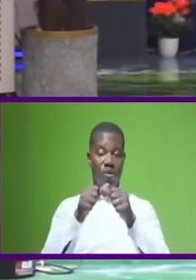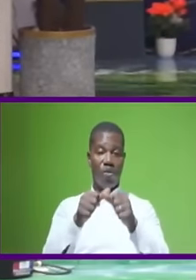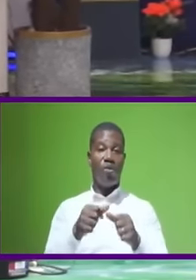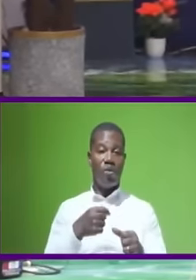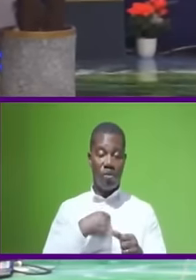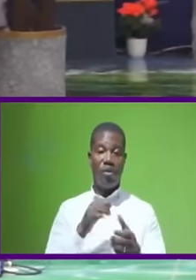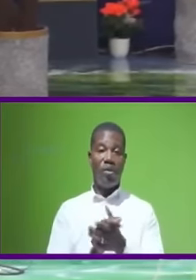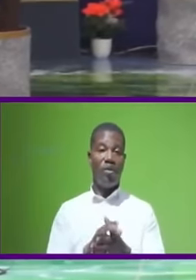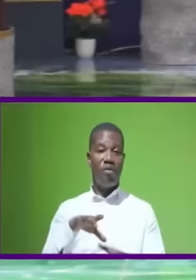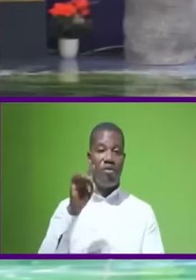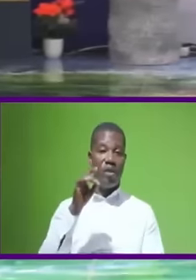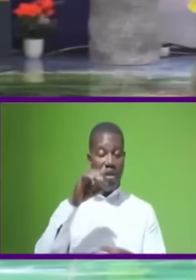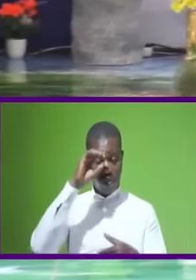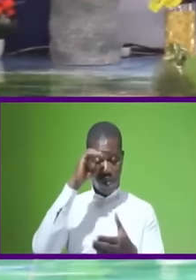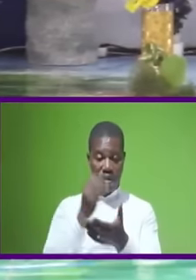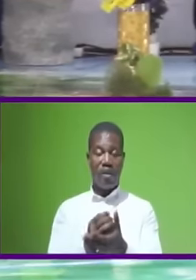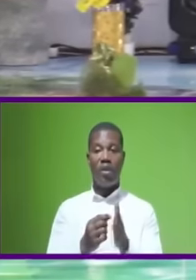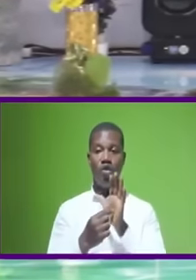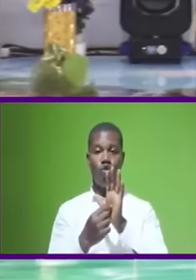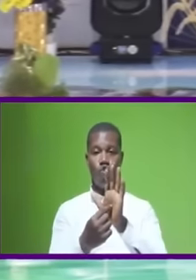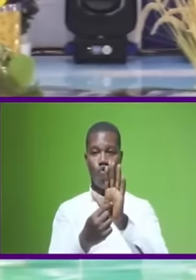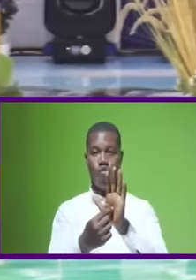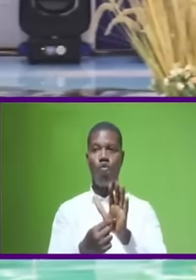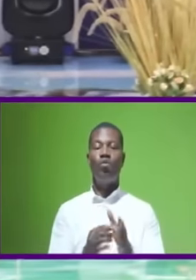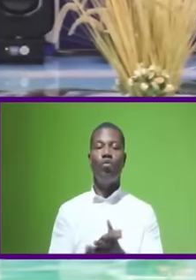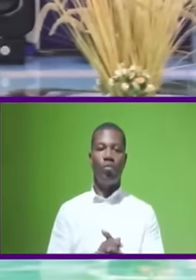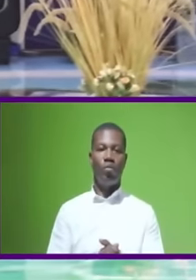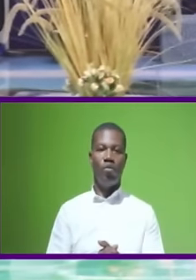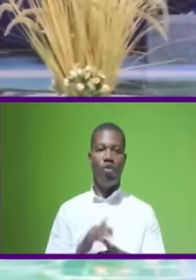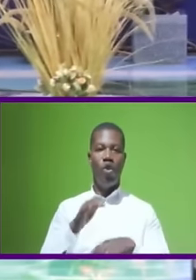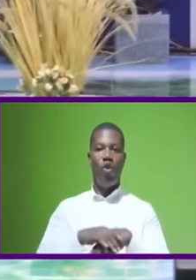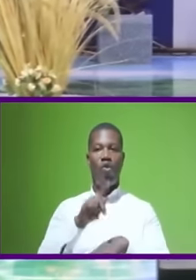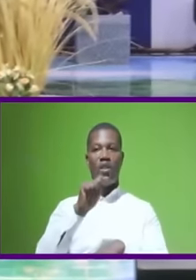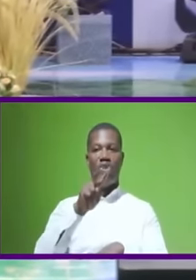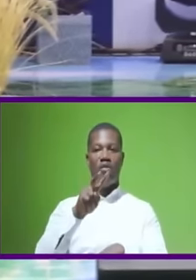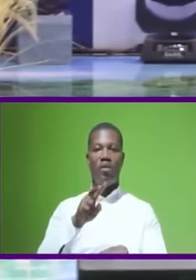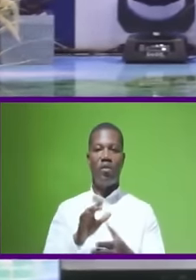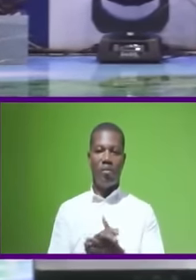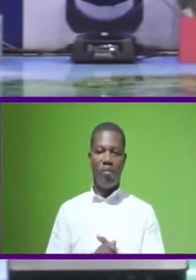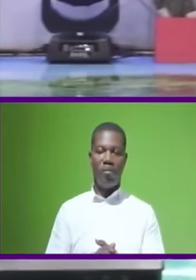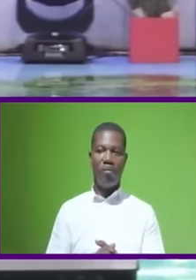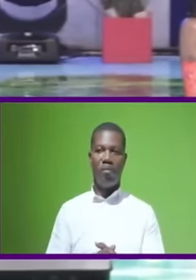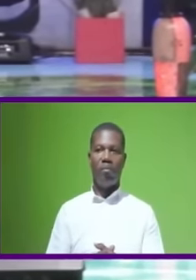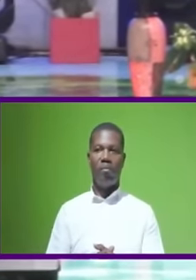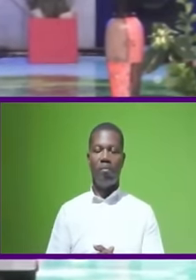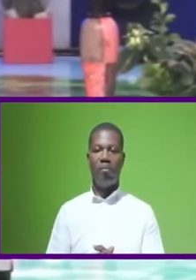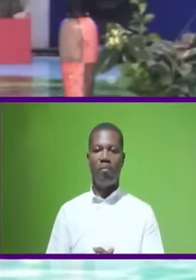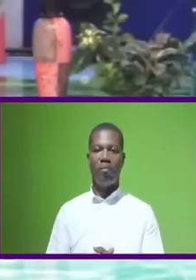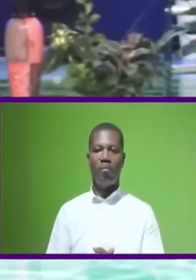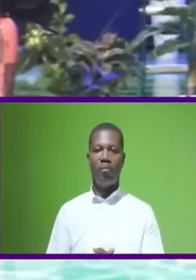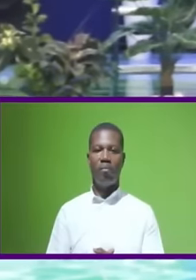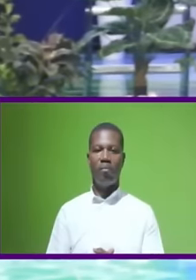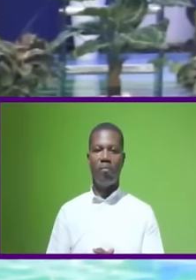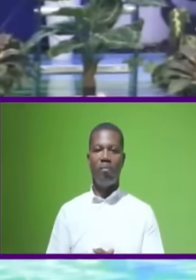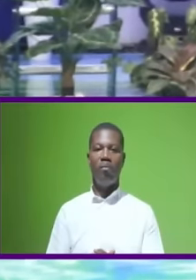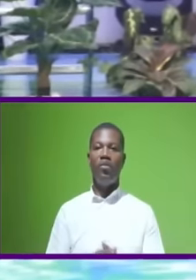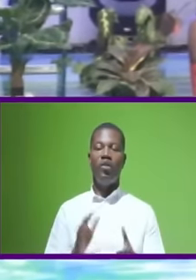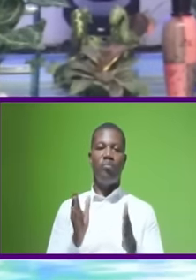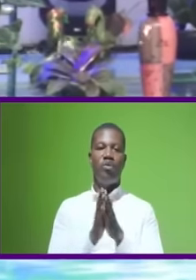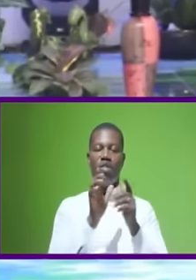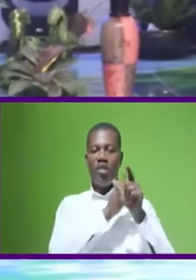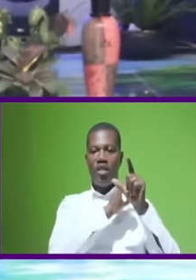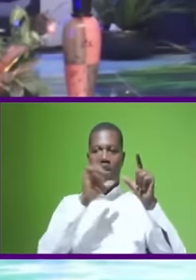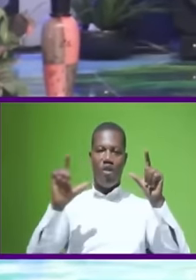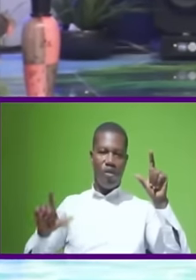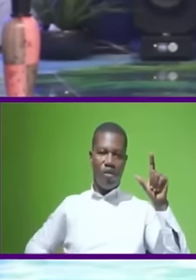So as I continue with my message, if you discover his picture, kindly project it for us. Praise the Lord.